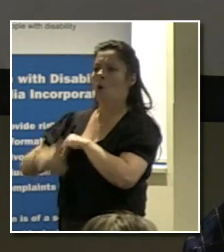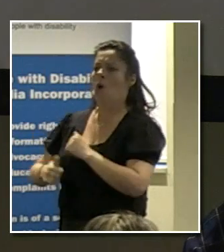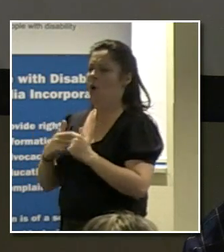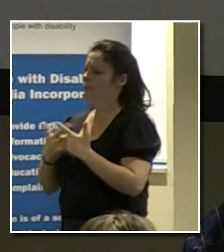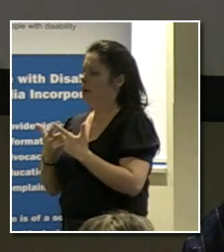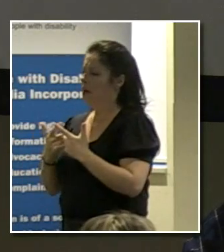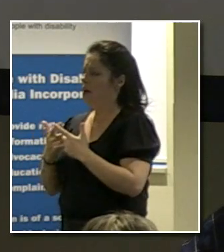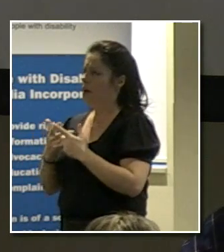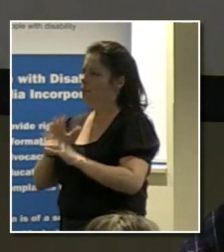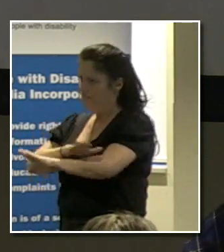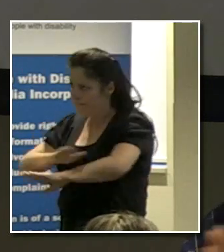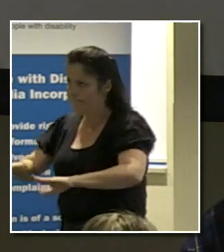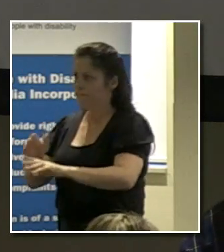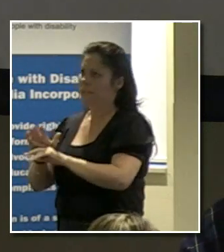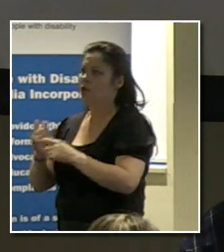and the inquiry.